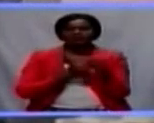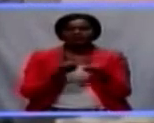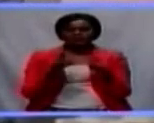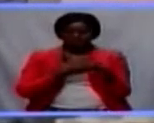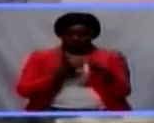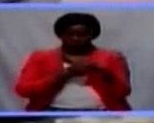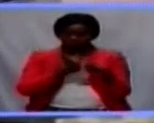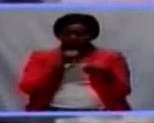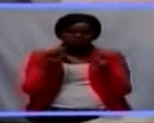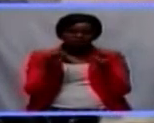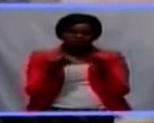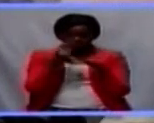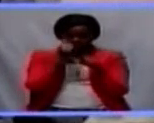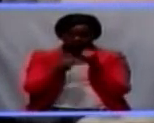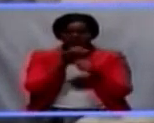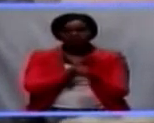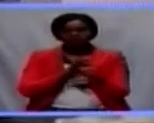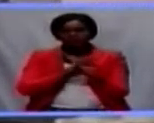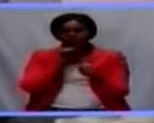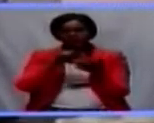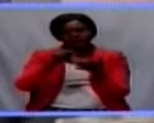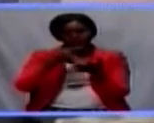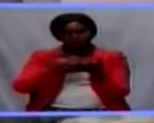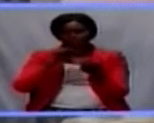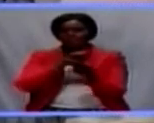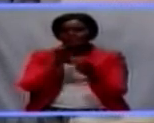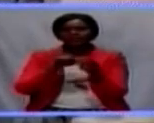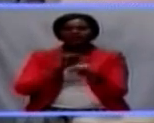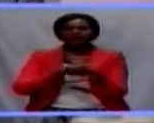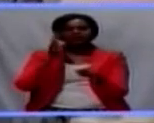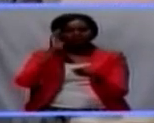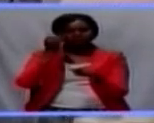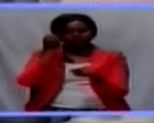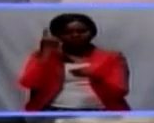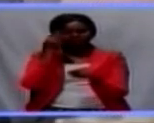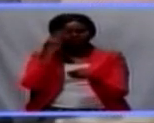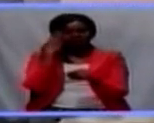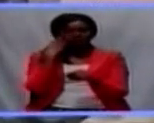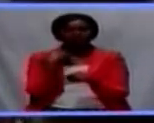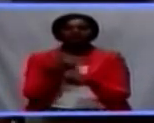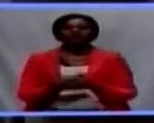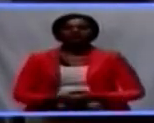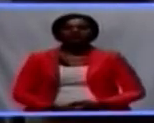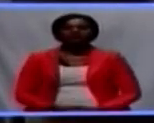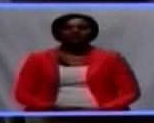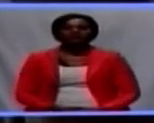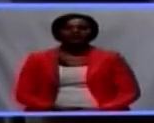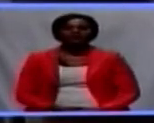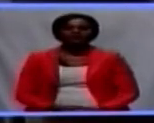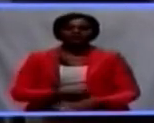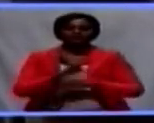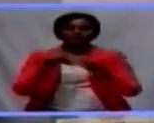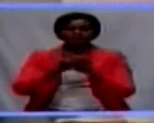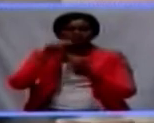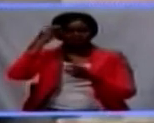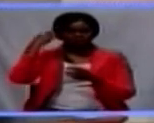to pay because company X has not paid me on this particular, we understand. And do all of your officers understand? Well, they do. They